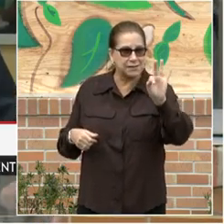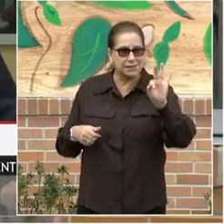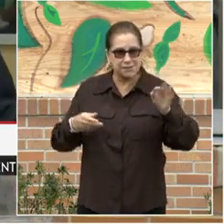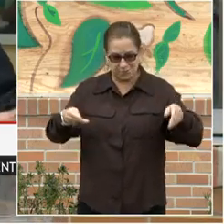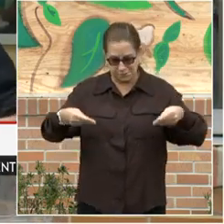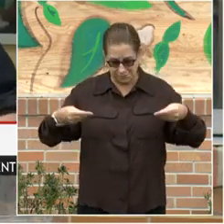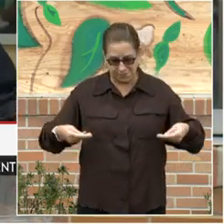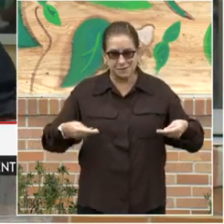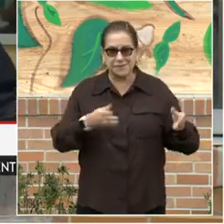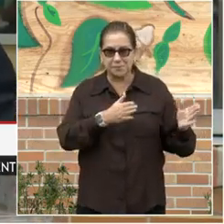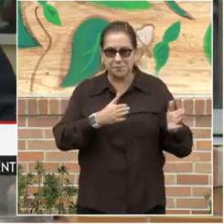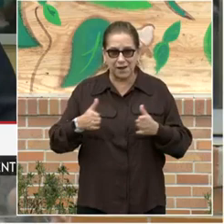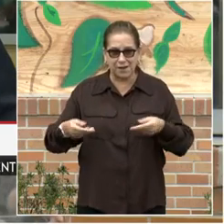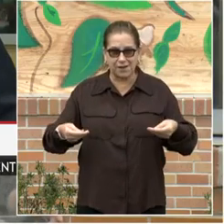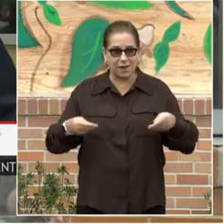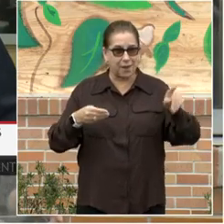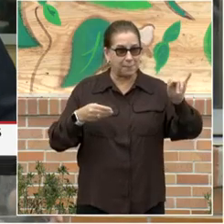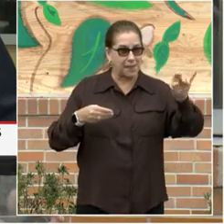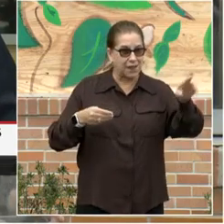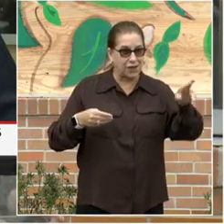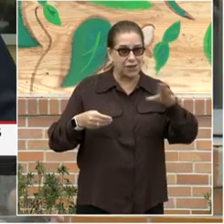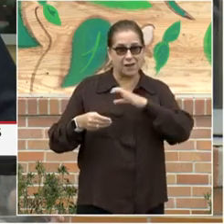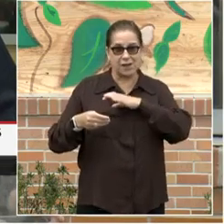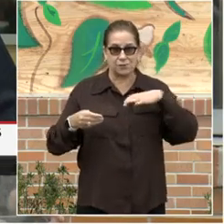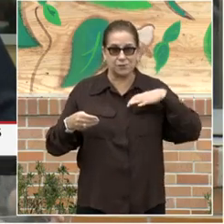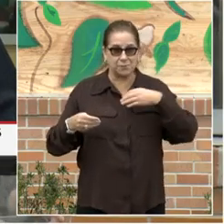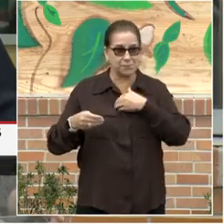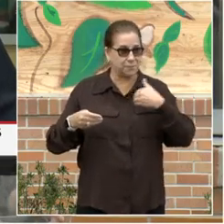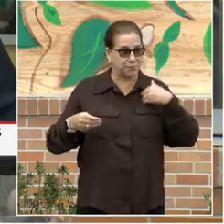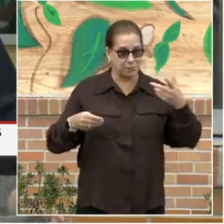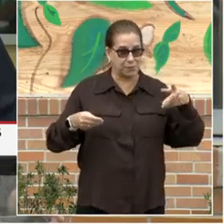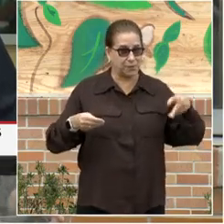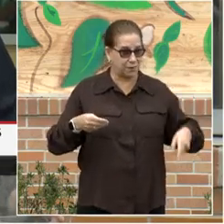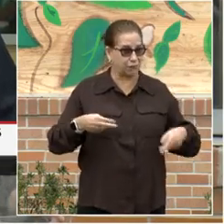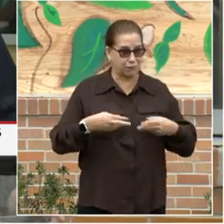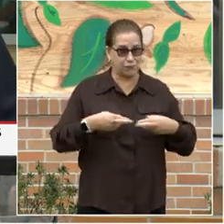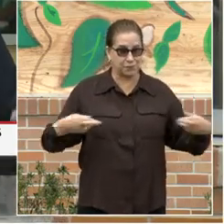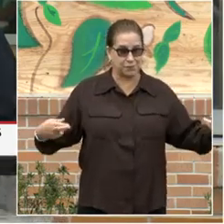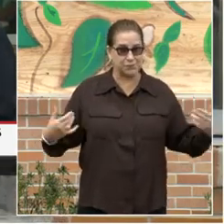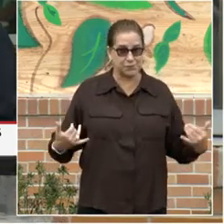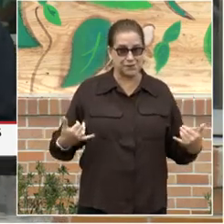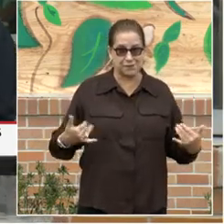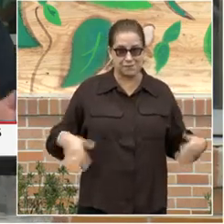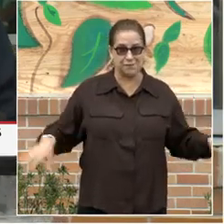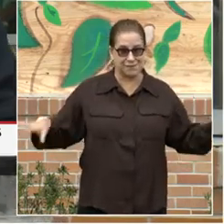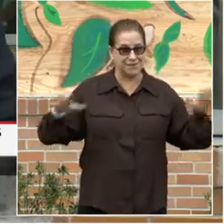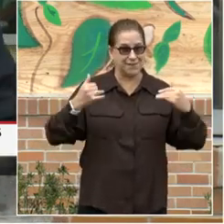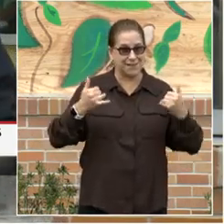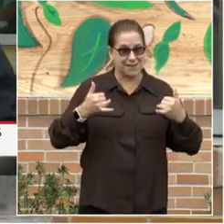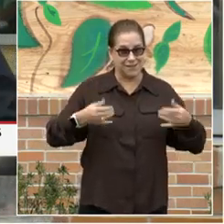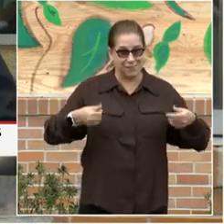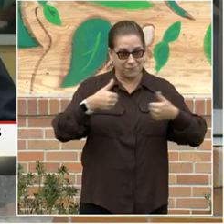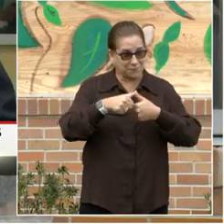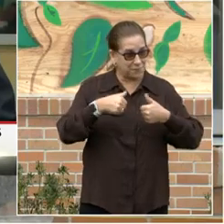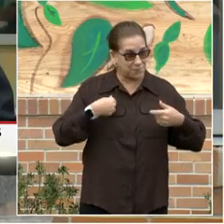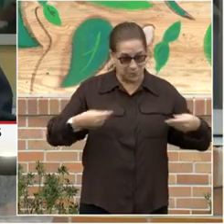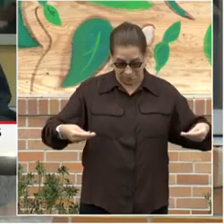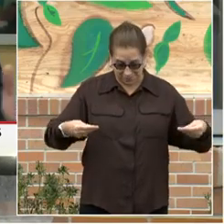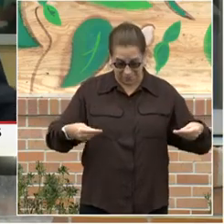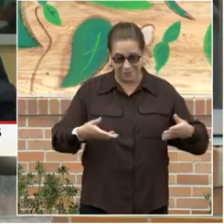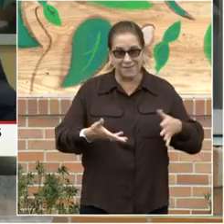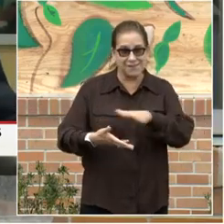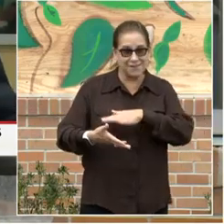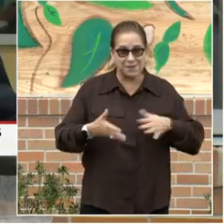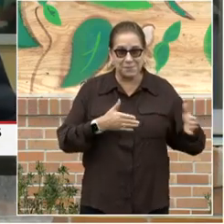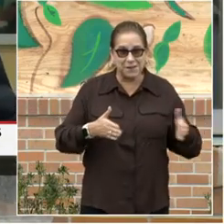and Councilmember White were right here, breaking ground on this building, this project, right? And think about all that we faced together as a city